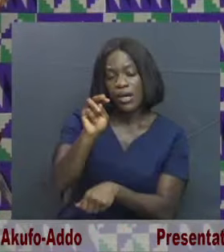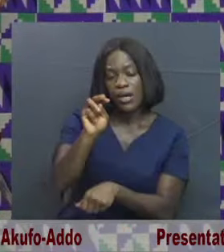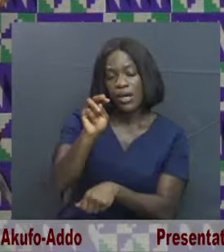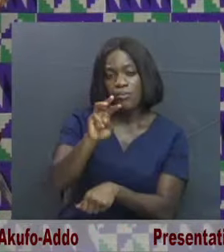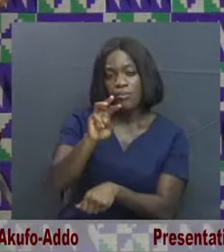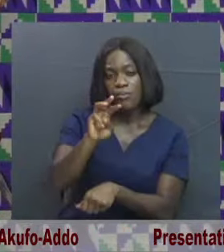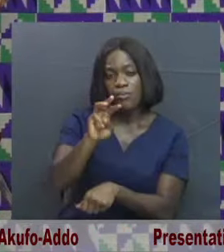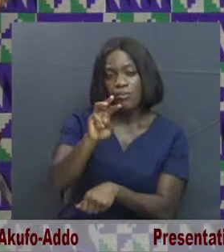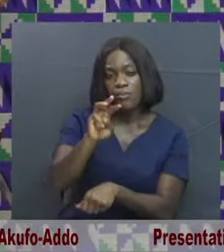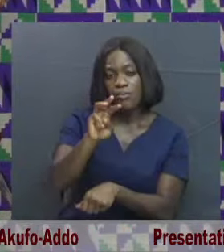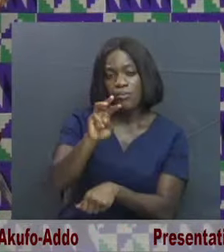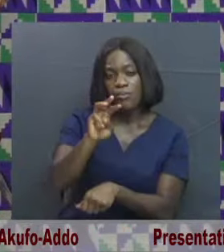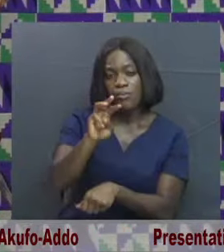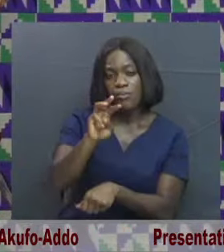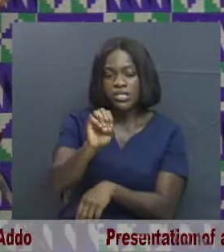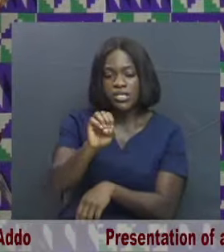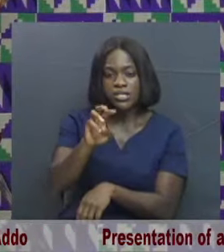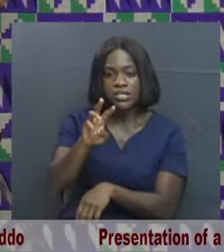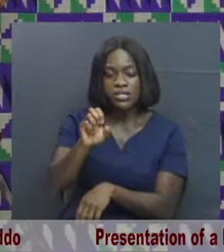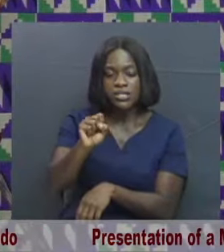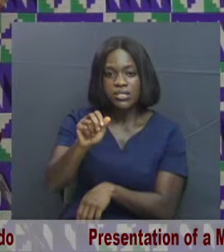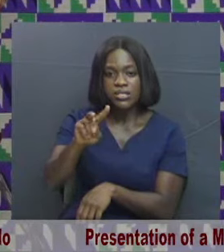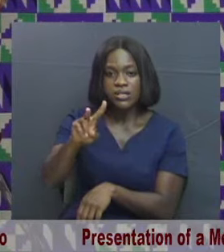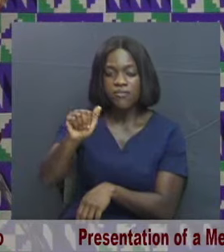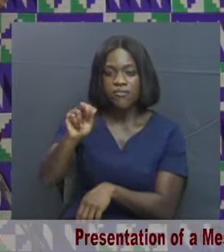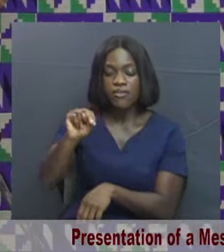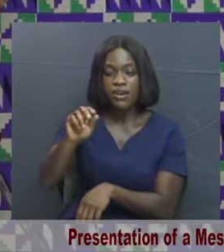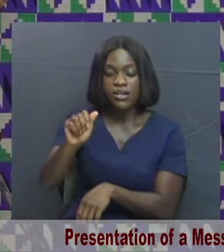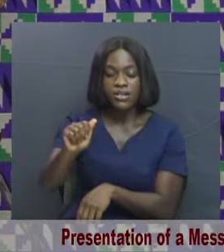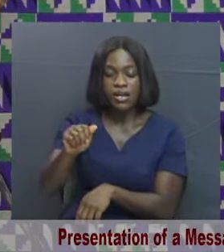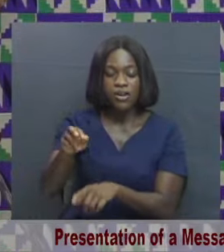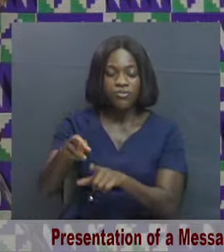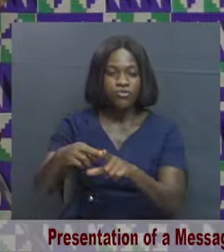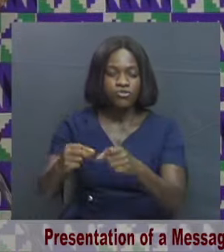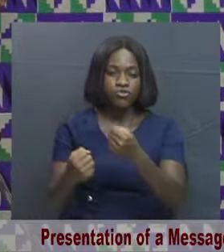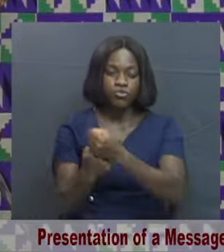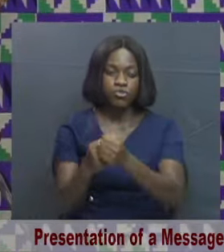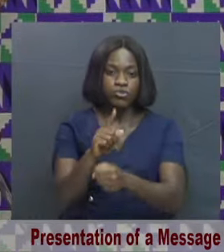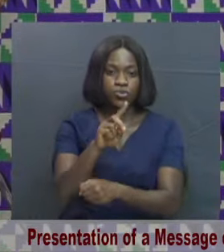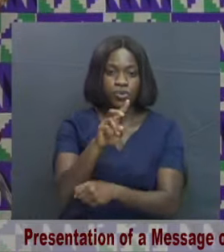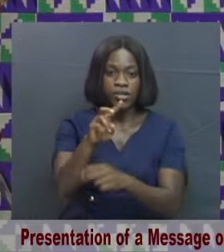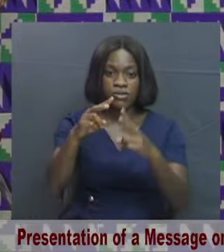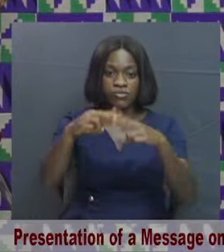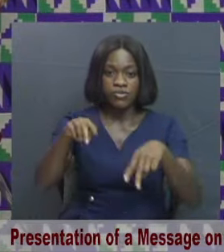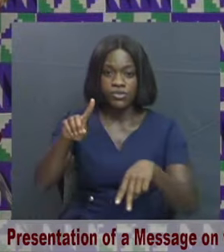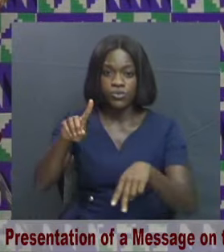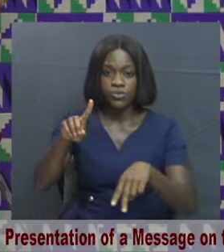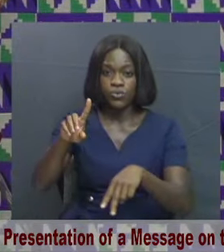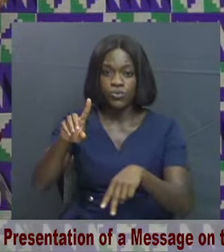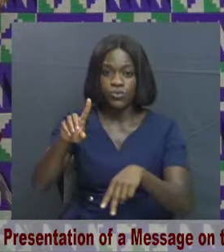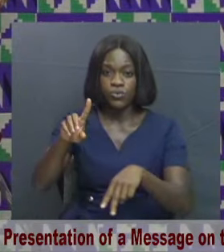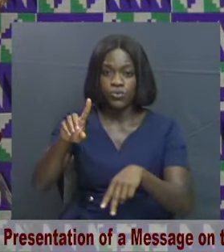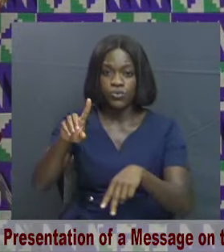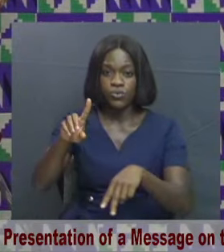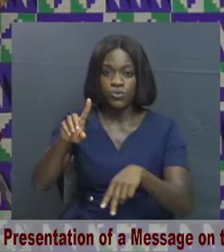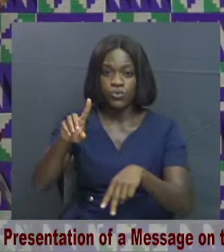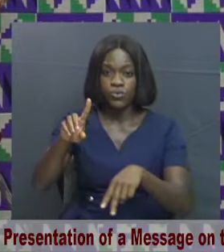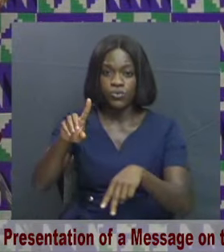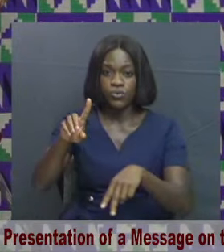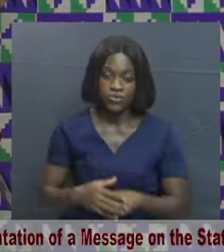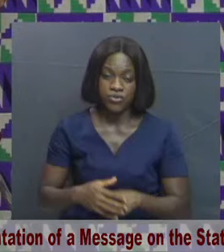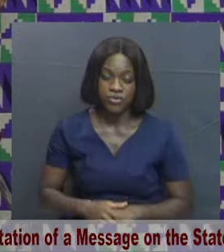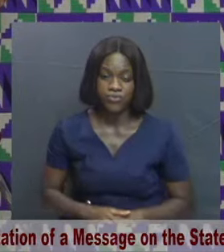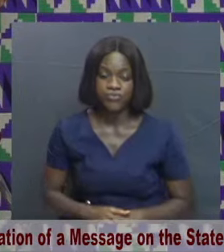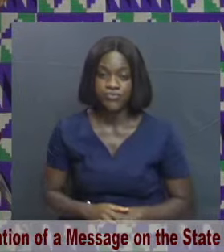and Savannah regions to support the one Village one Dam initiative whilst at it Mr